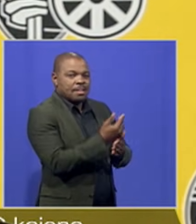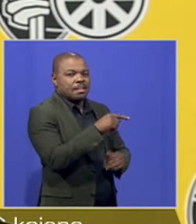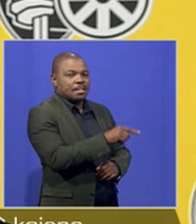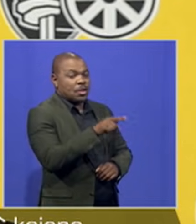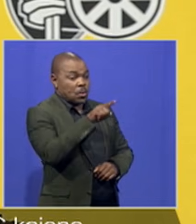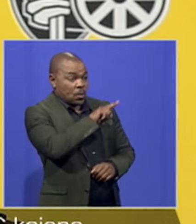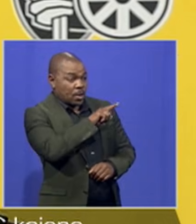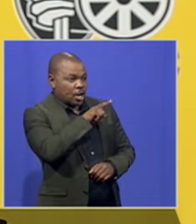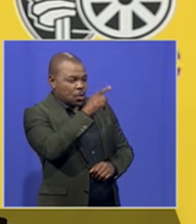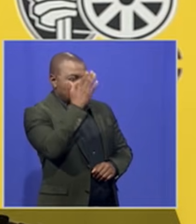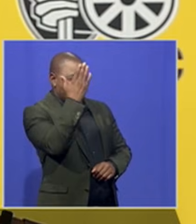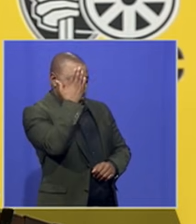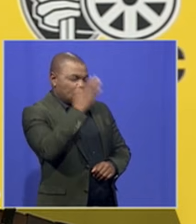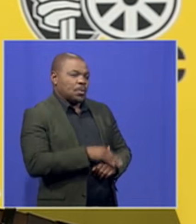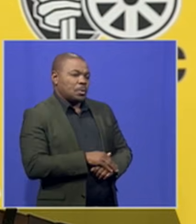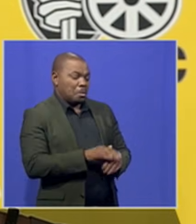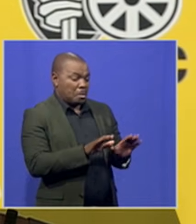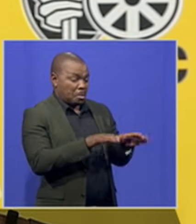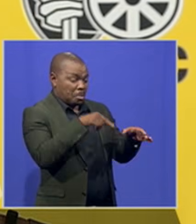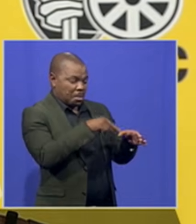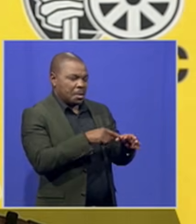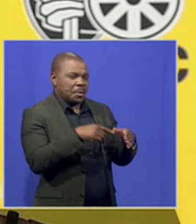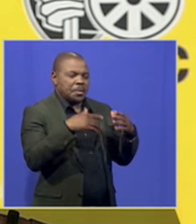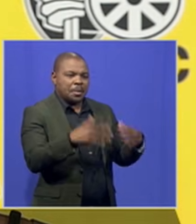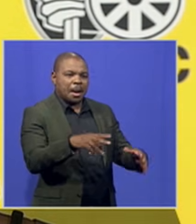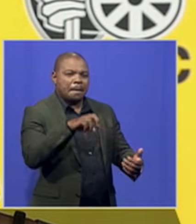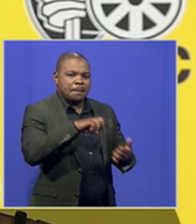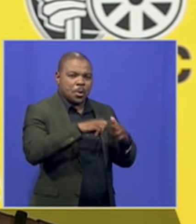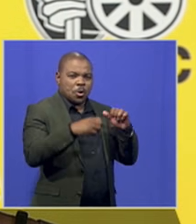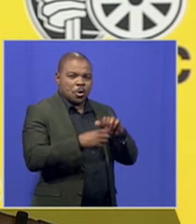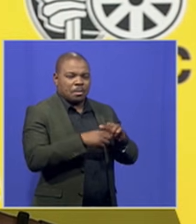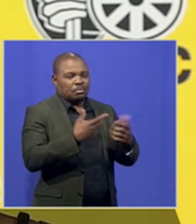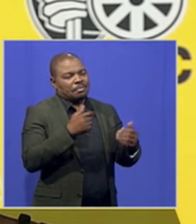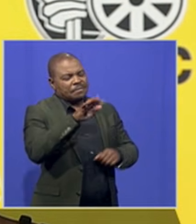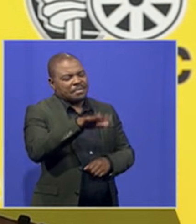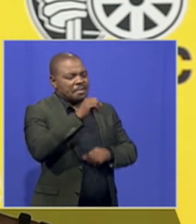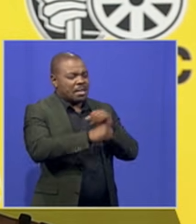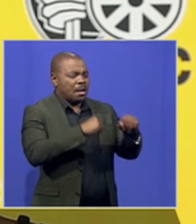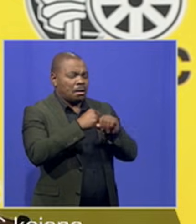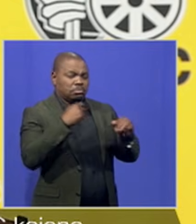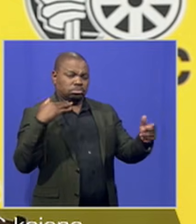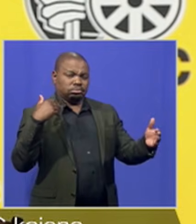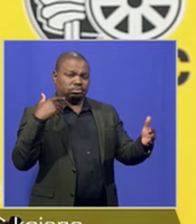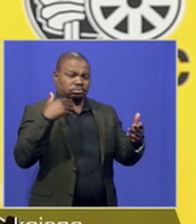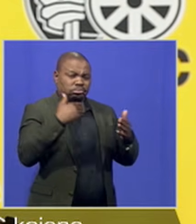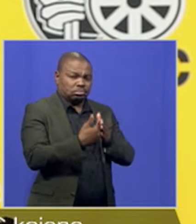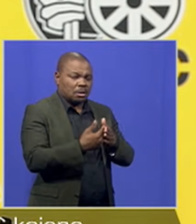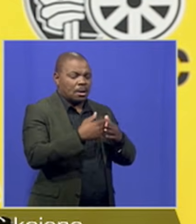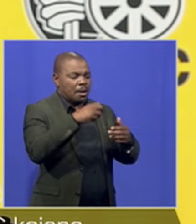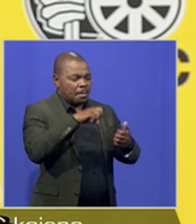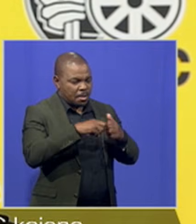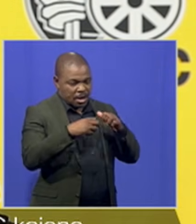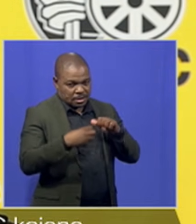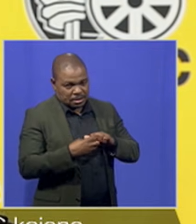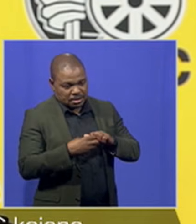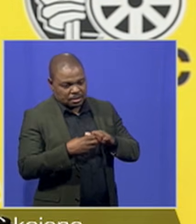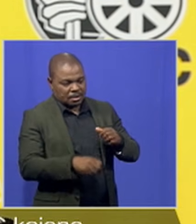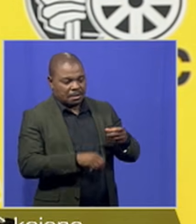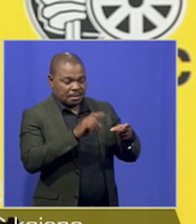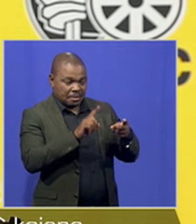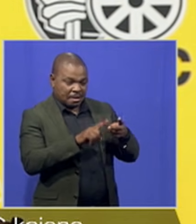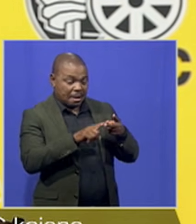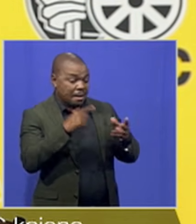wa tseba hore mokgatlo o bile le mathata dilemong tse 15 tse fitileng and